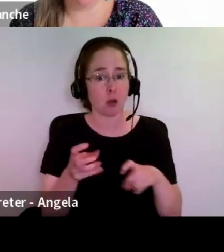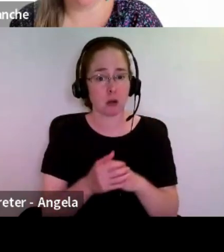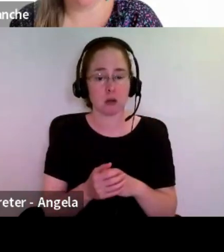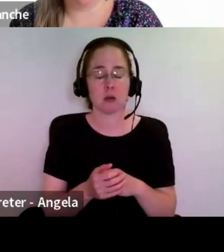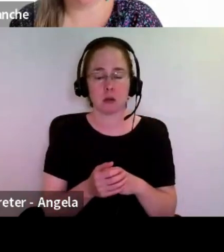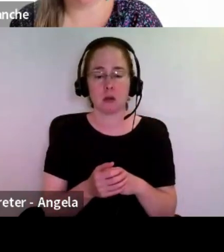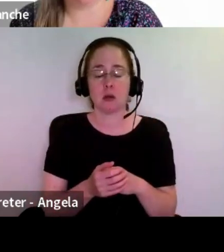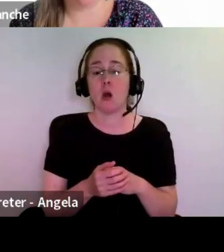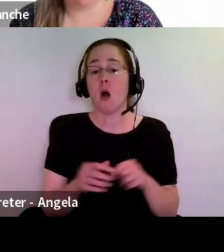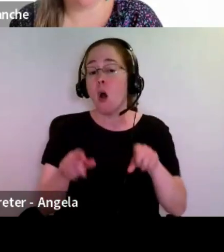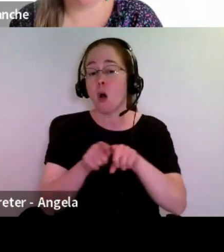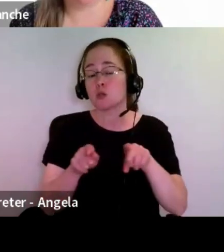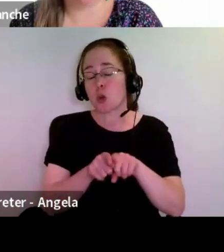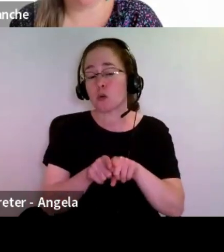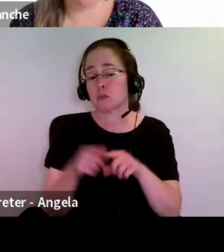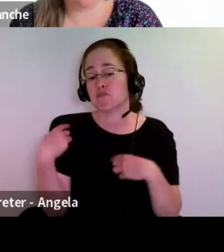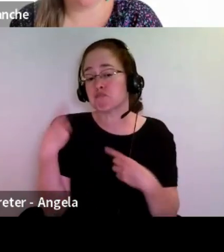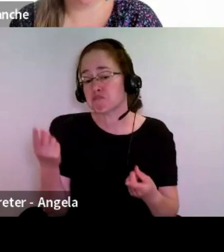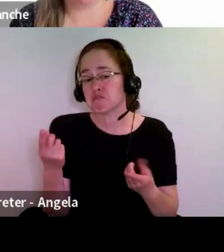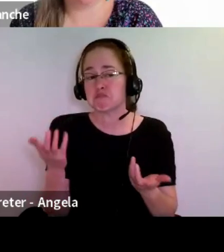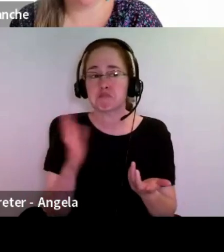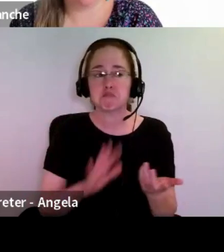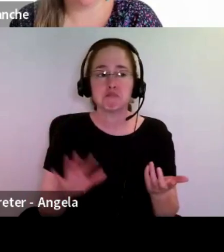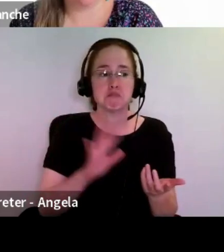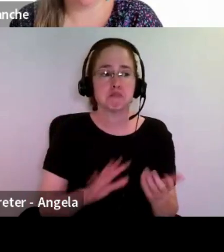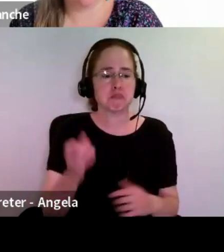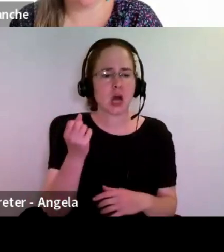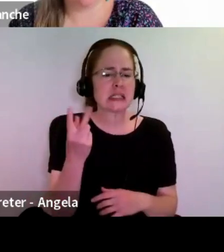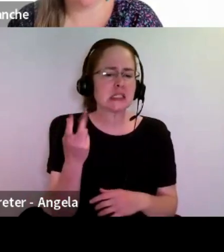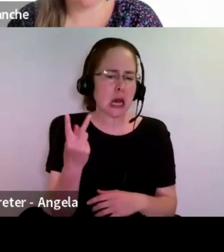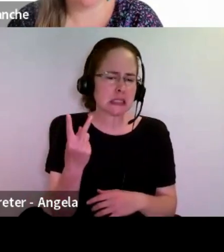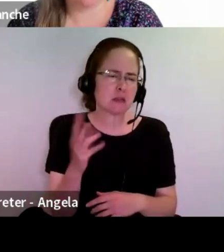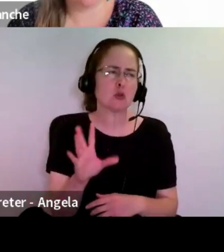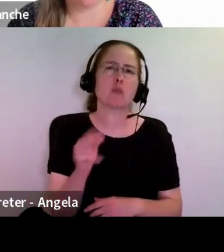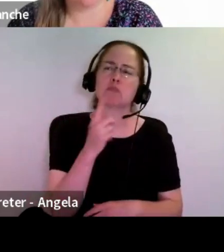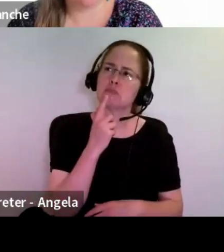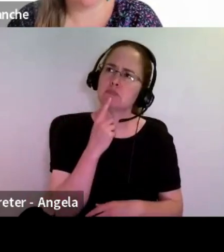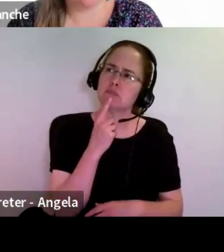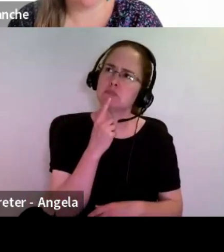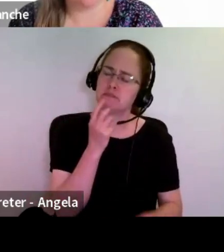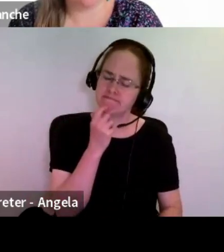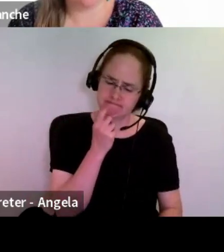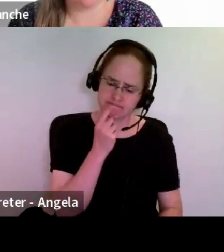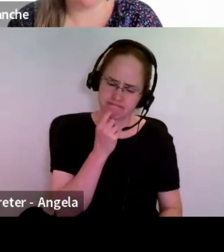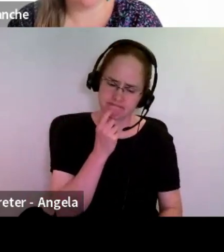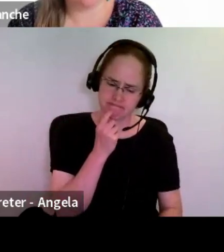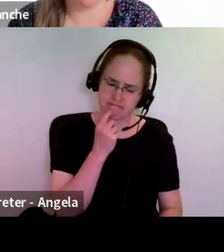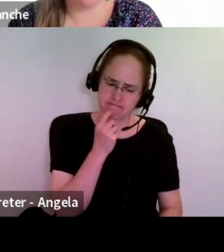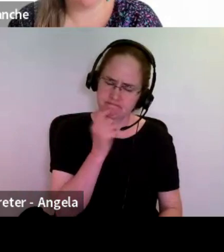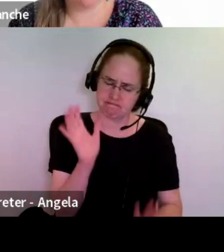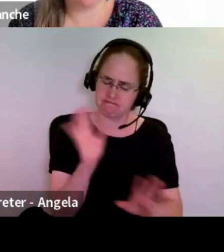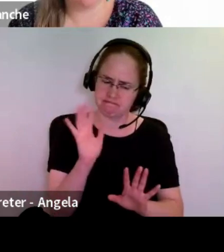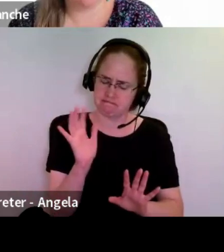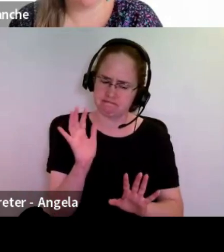number one. Number two is there have been about a dozen, well, I'll pull that back.